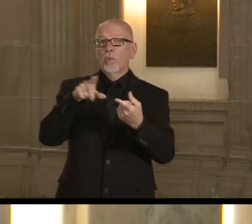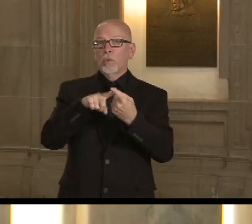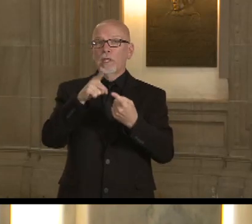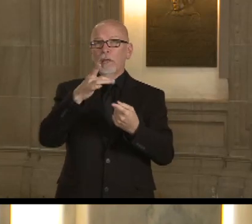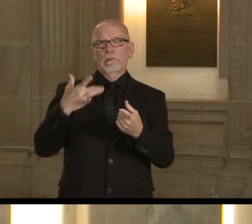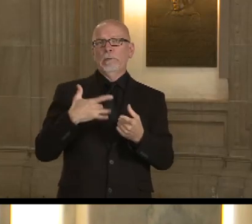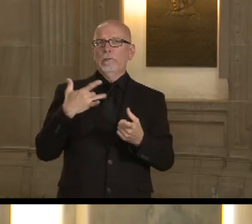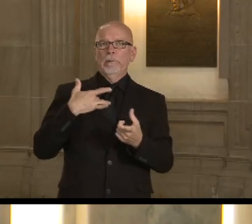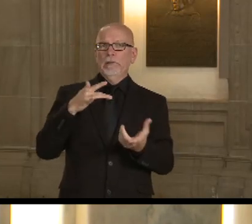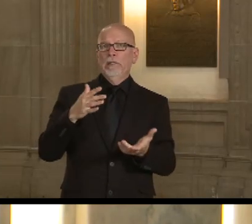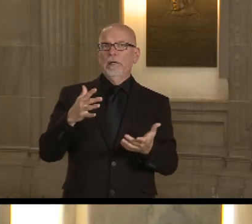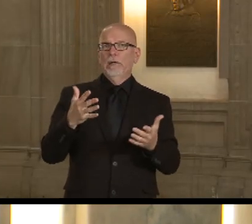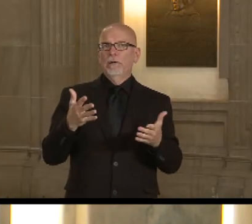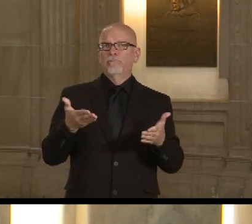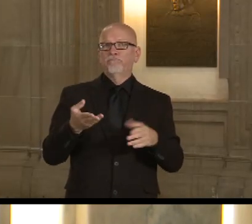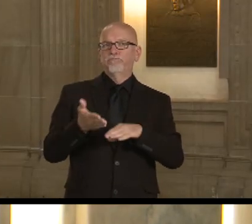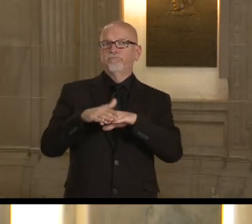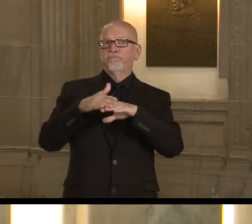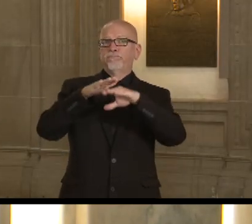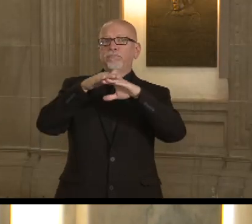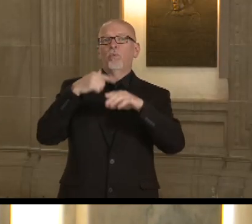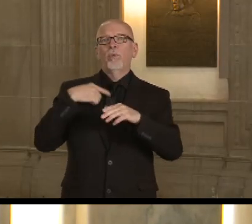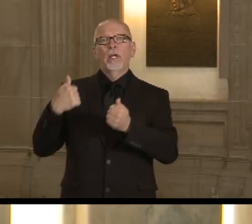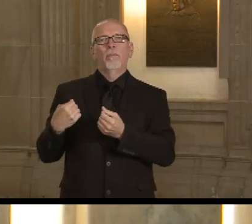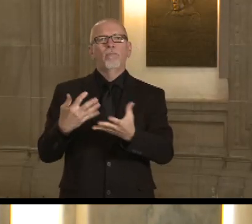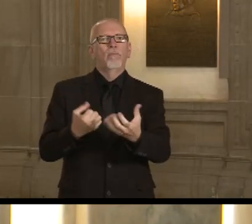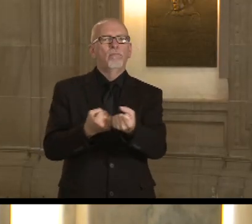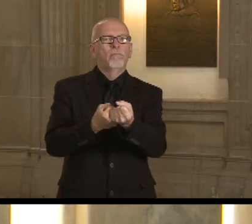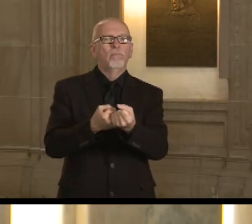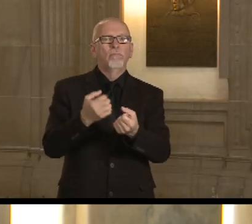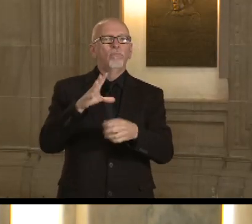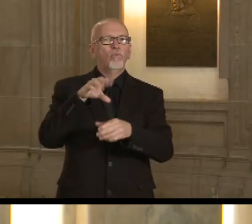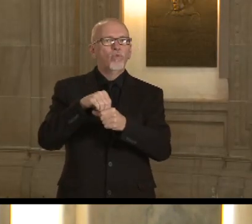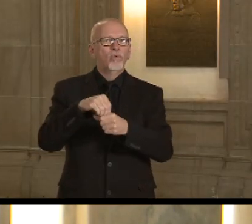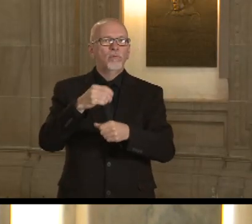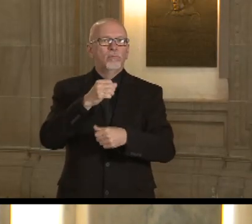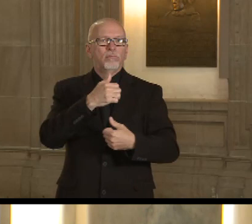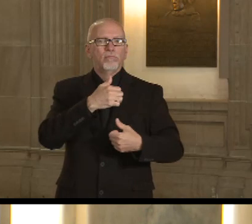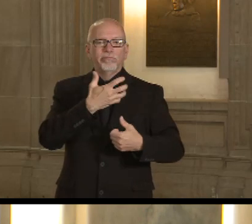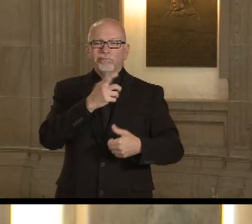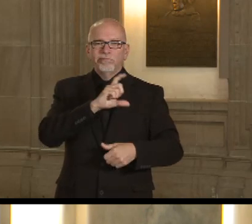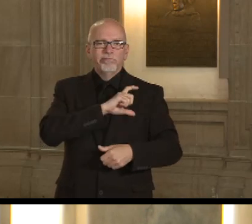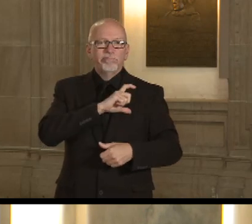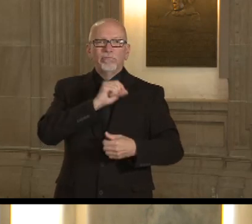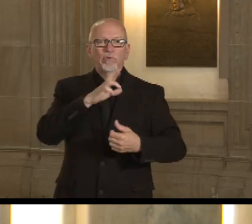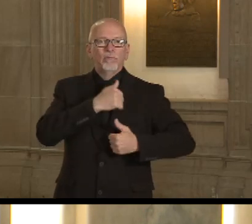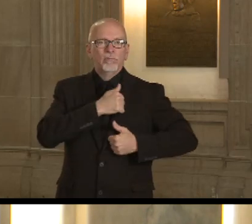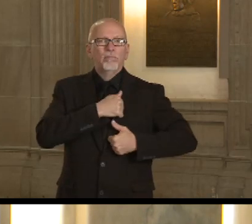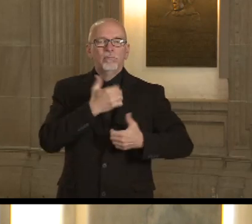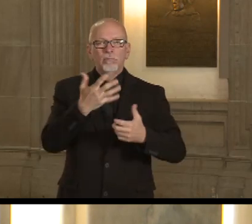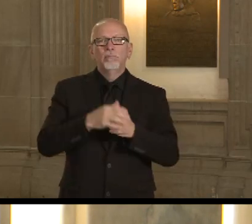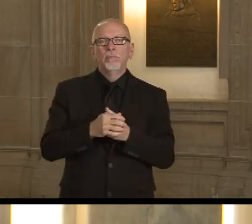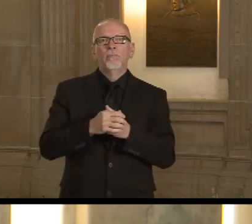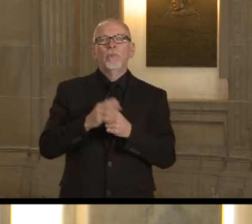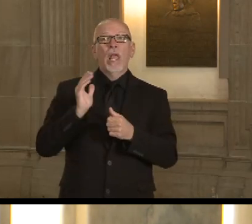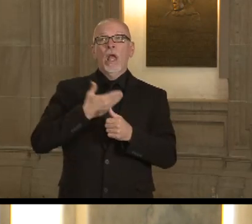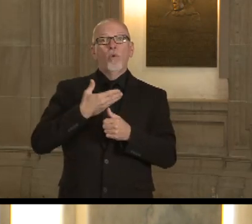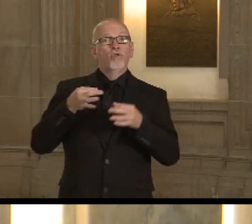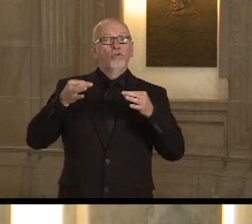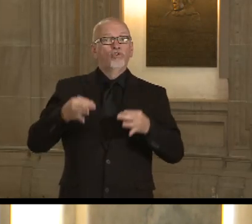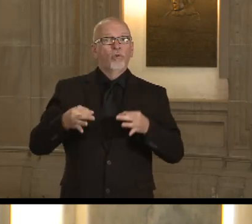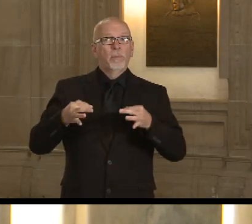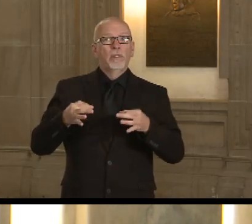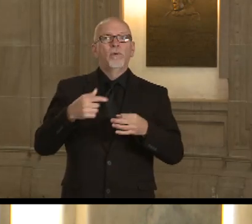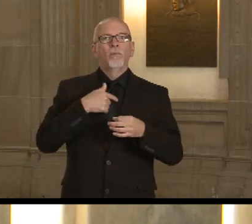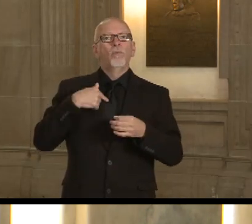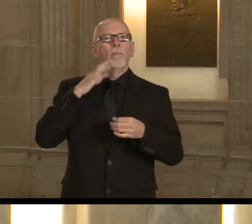to supply resources, including force. And so the determination was made